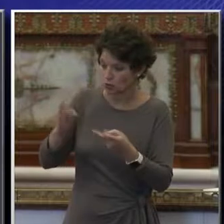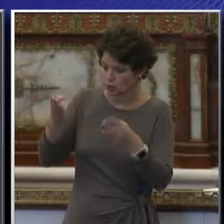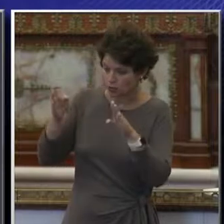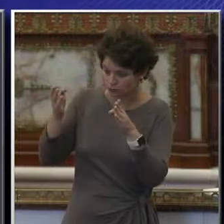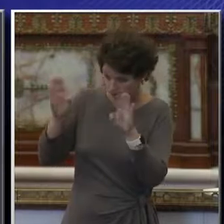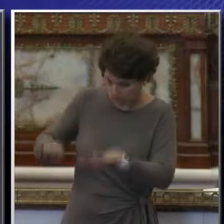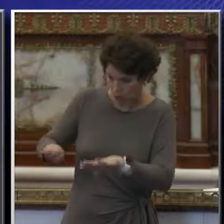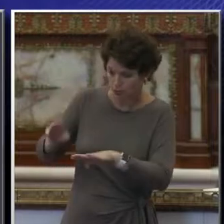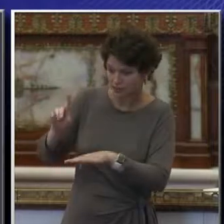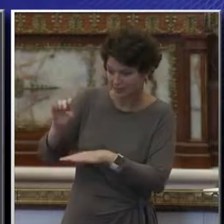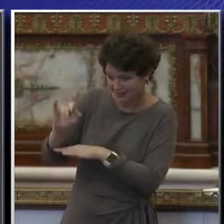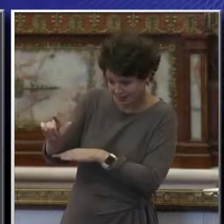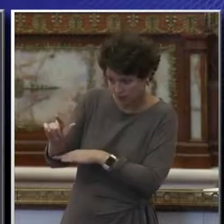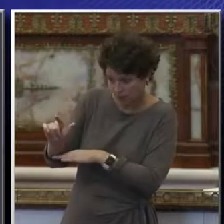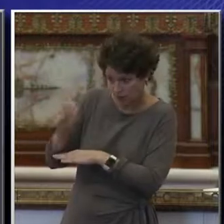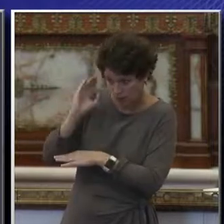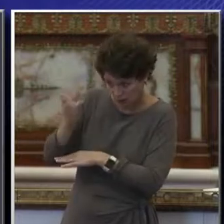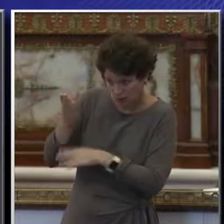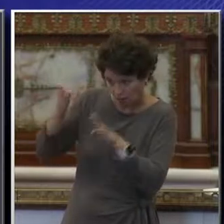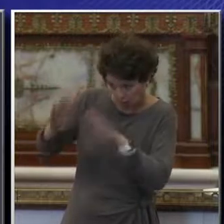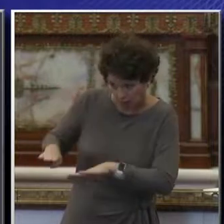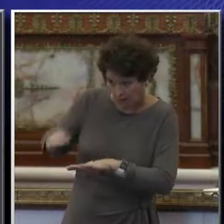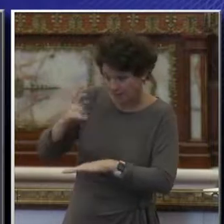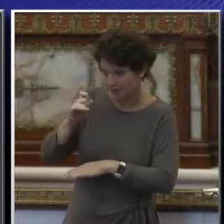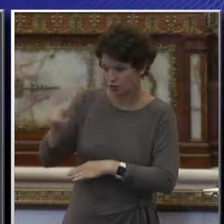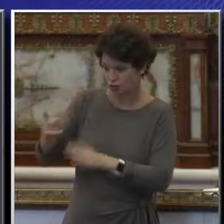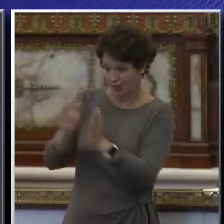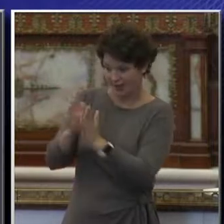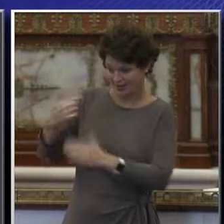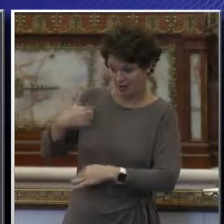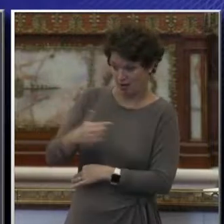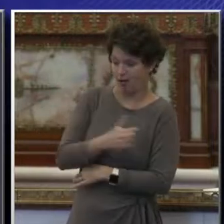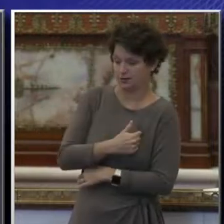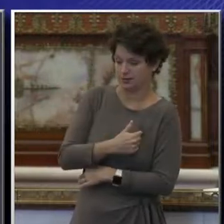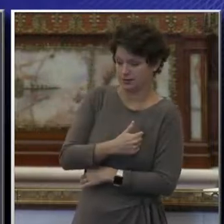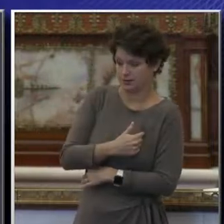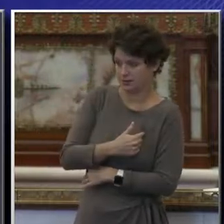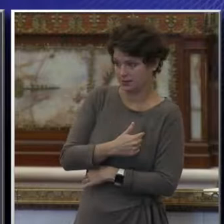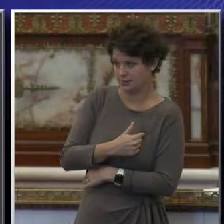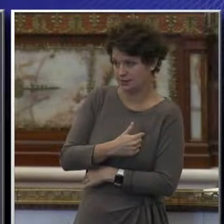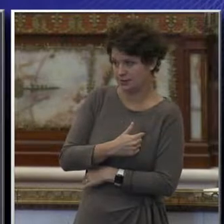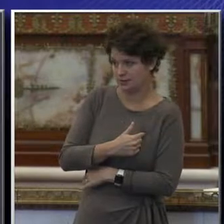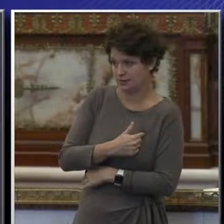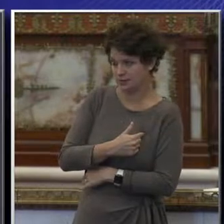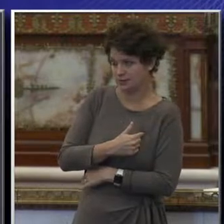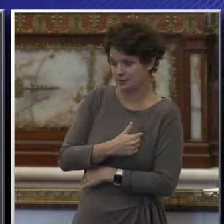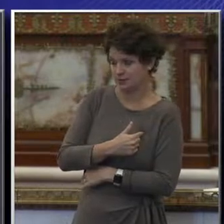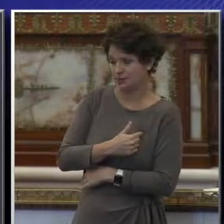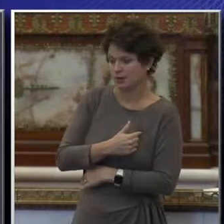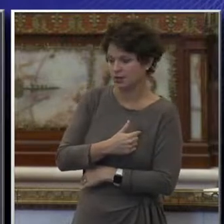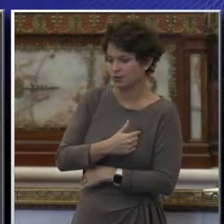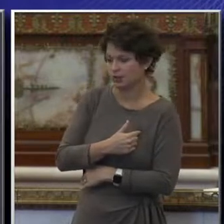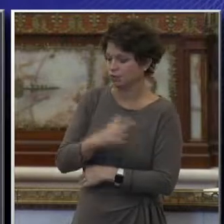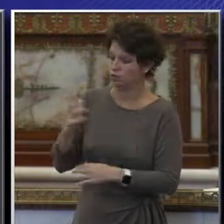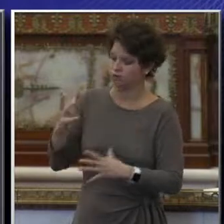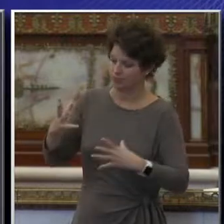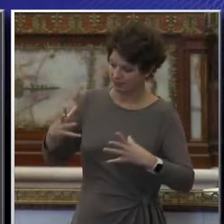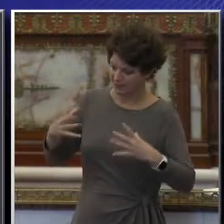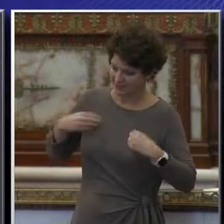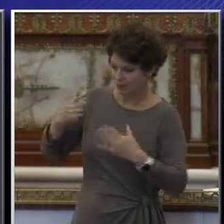deal? Because you're asking us to take a little bit of a leap of faith and say,